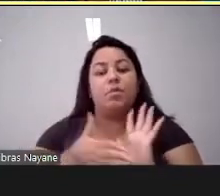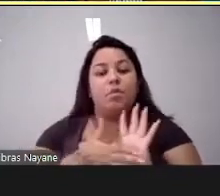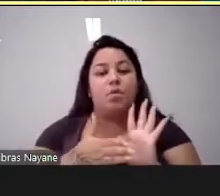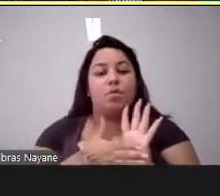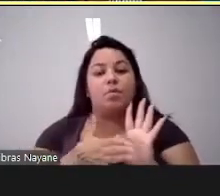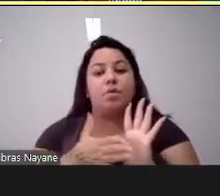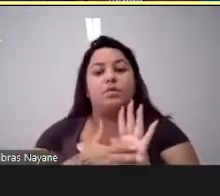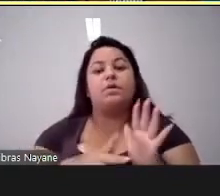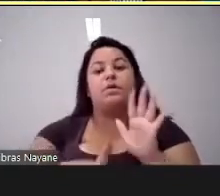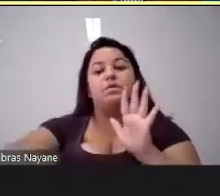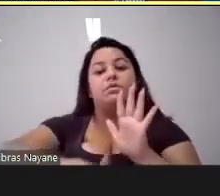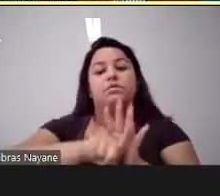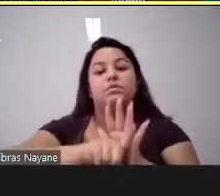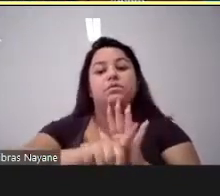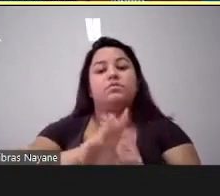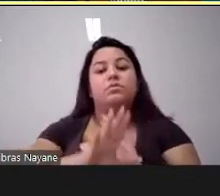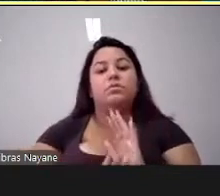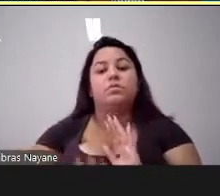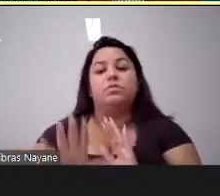way.